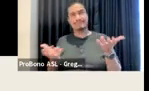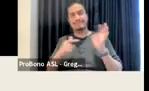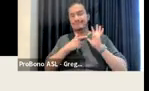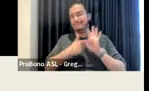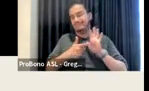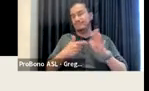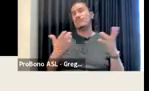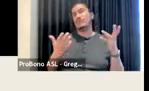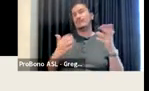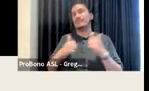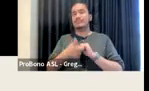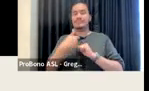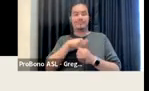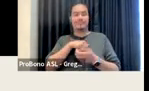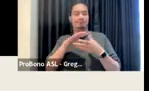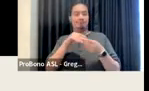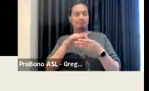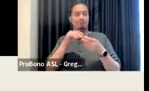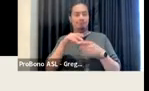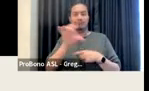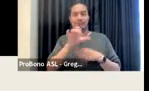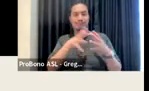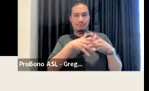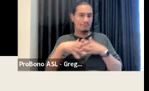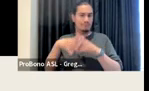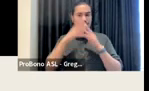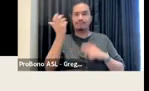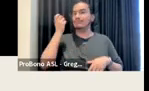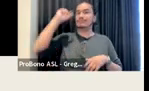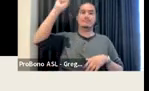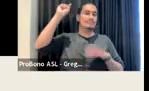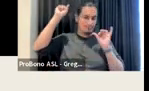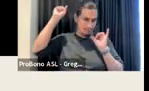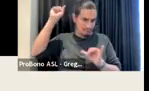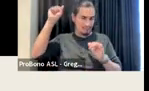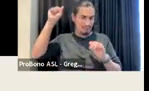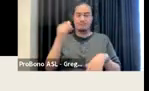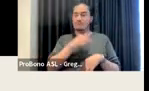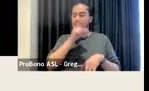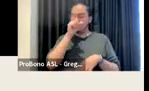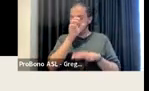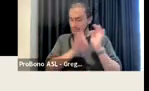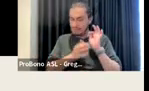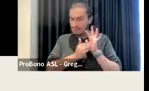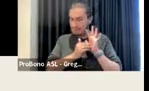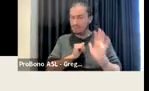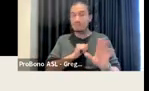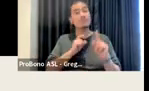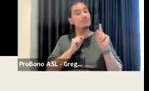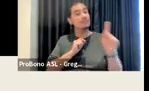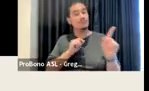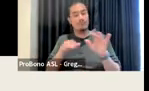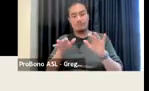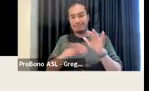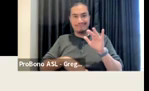story of like the American Revolution, right? Basically, I'm going to be really simplistic again, but basically a